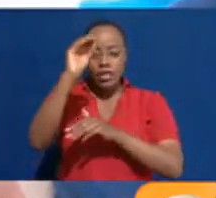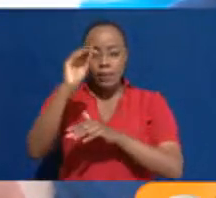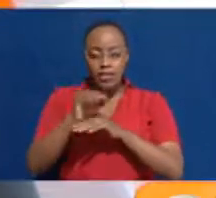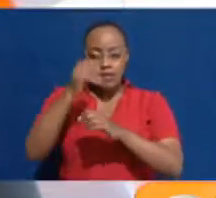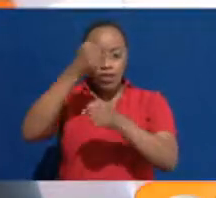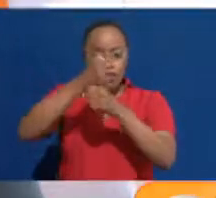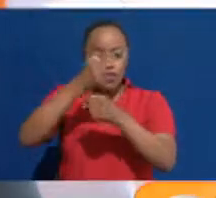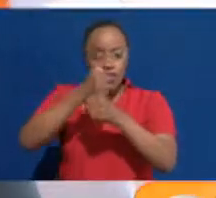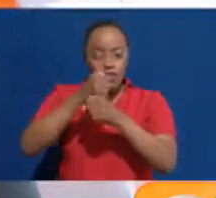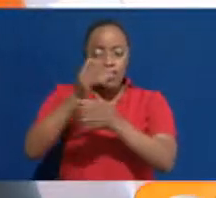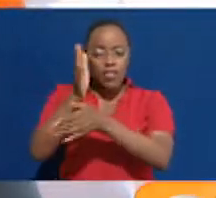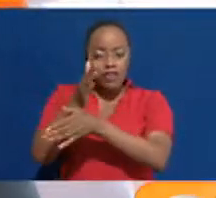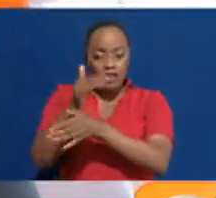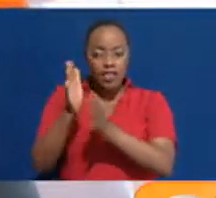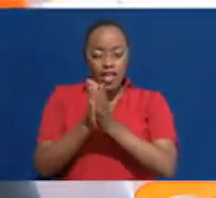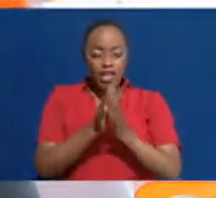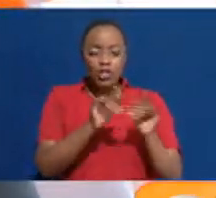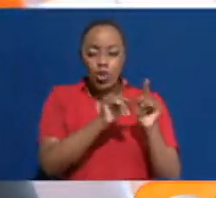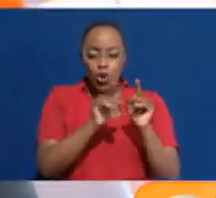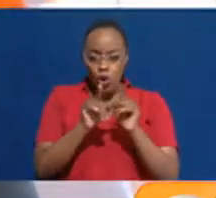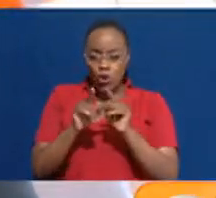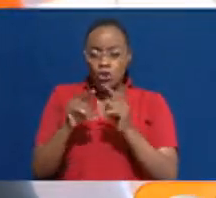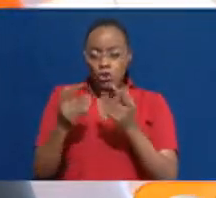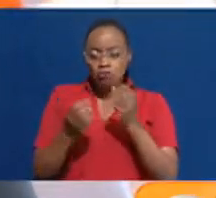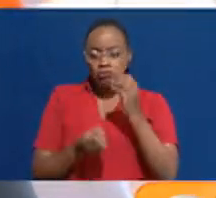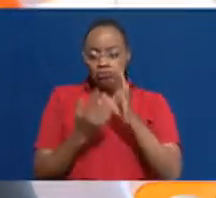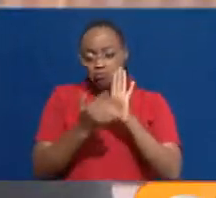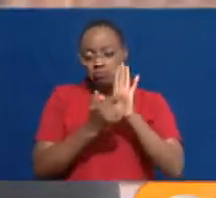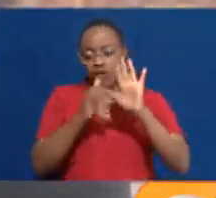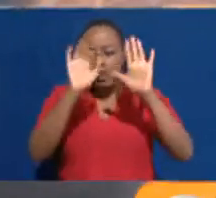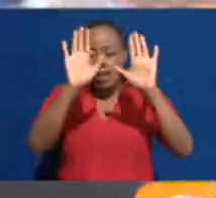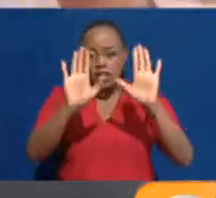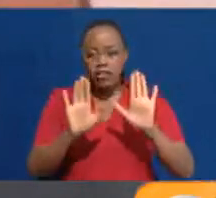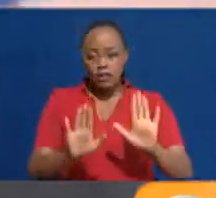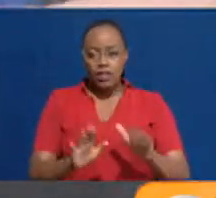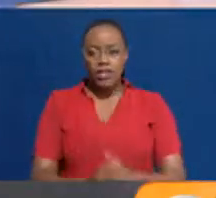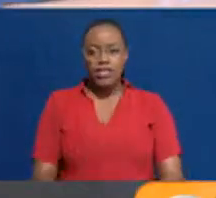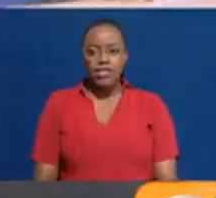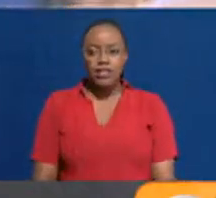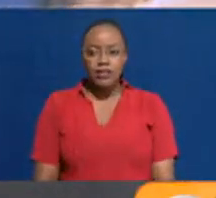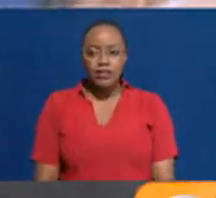labor in the fisheries, highlighting their significance.